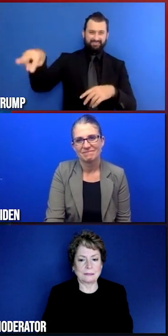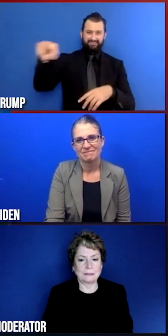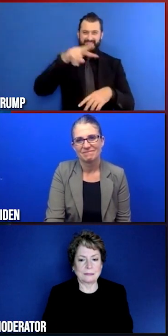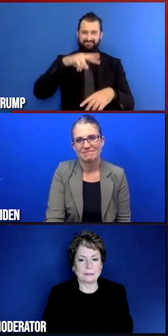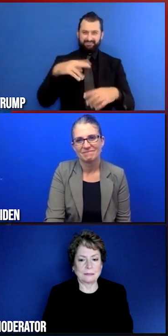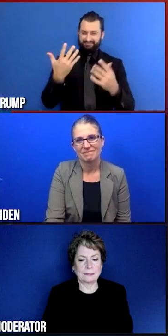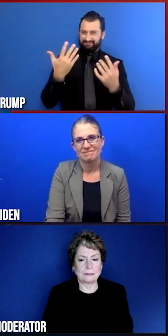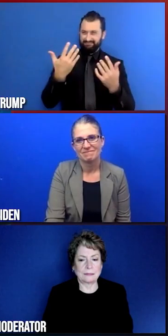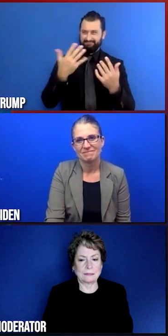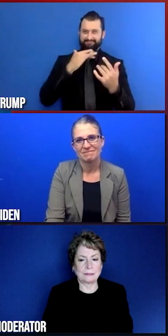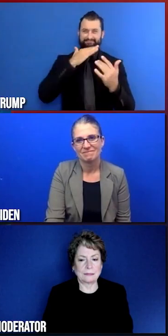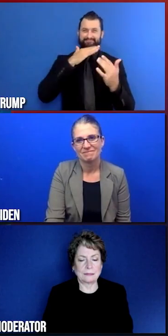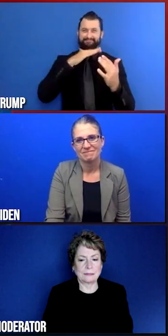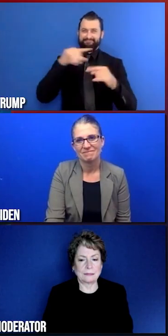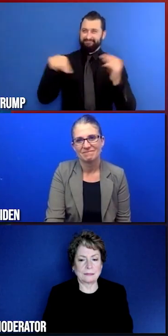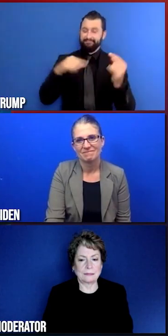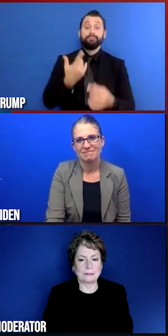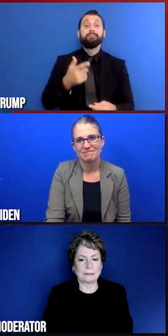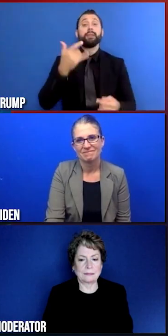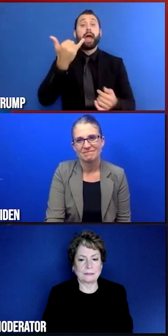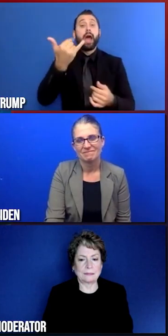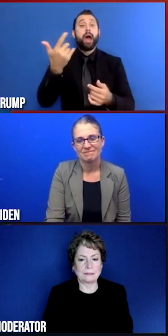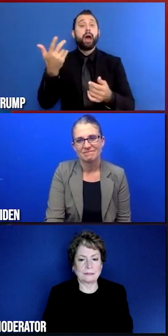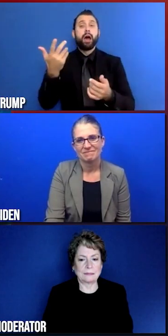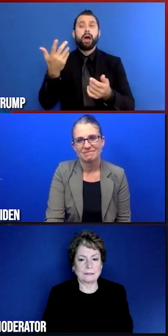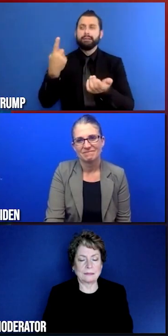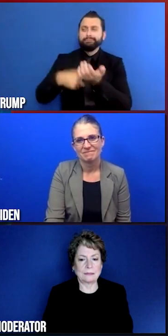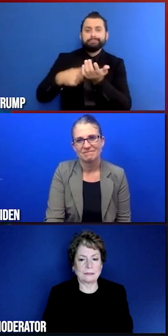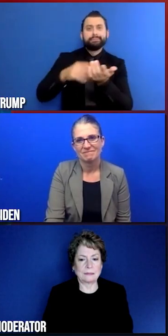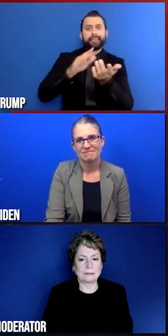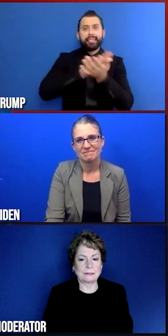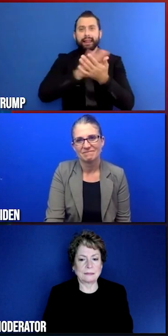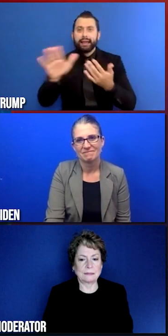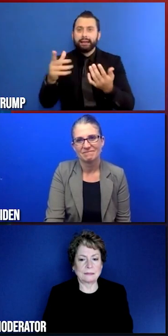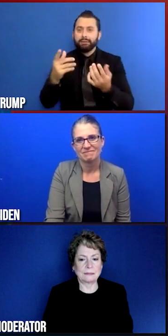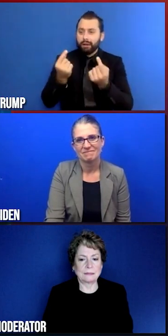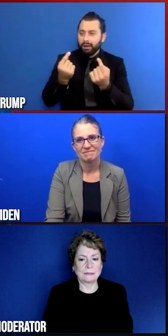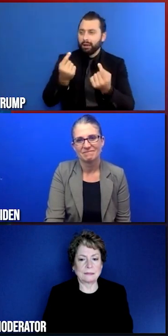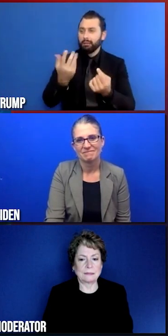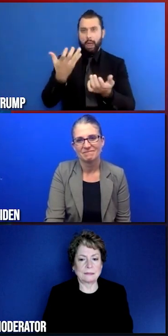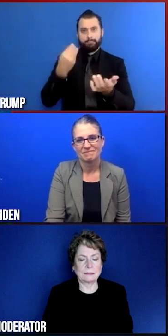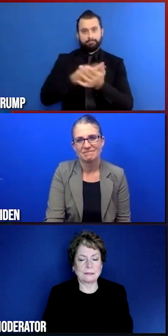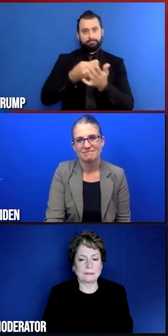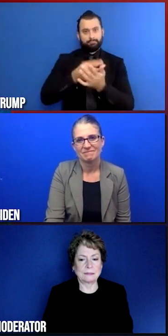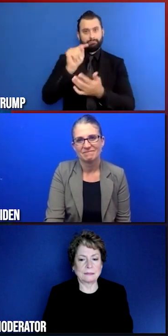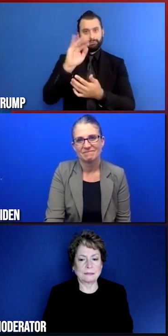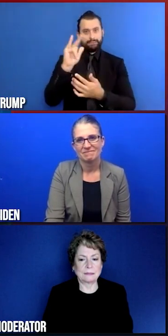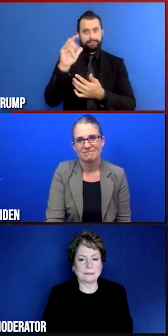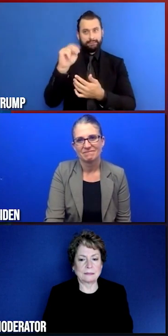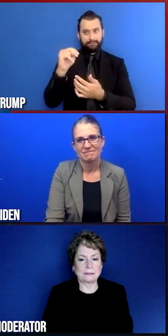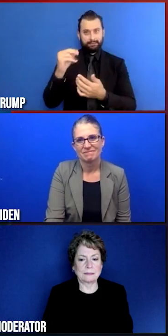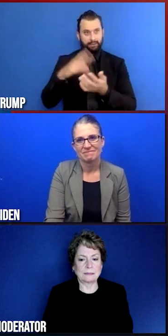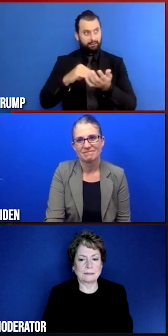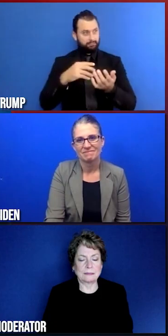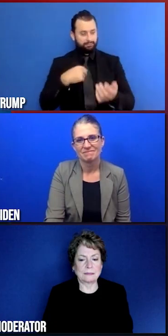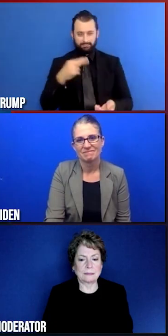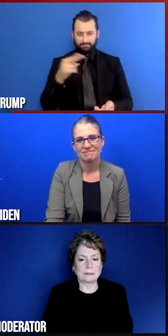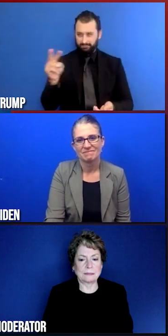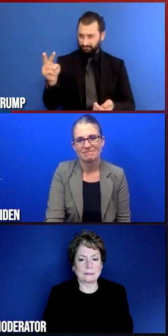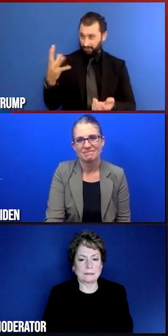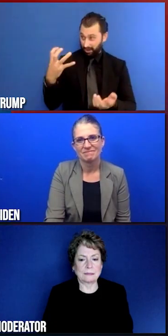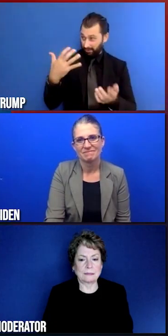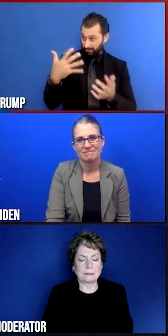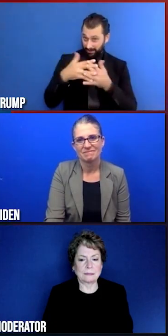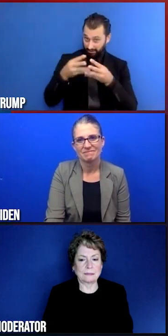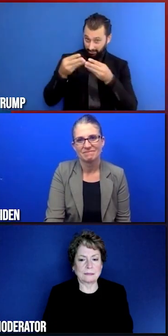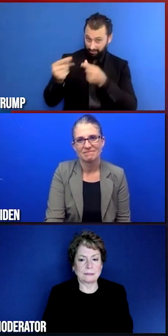great disservice. They were going to take away our businesses. I will not sacrifice tens of millions of jobs, thousands